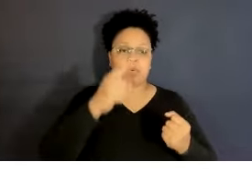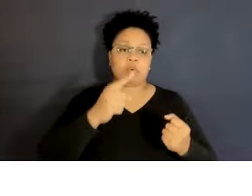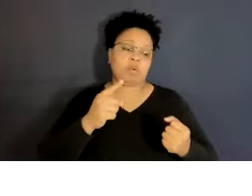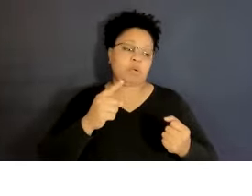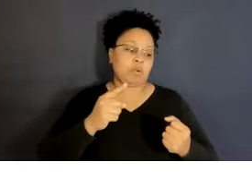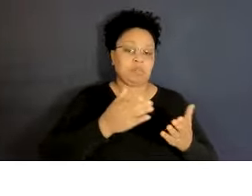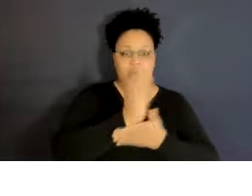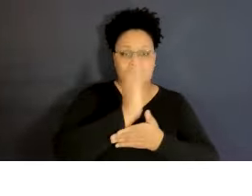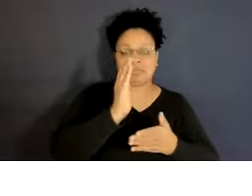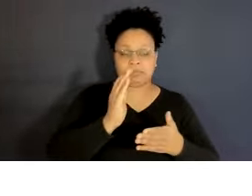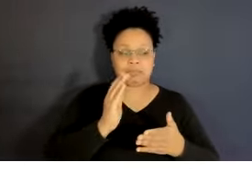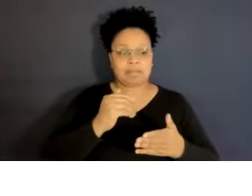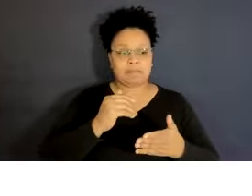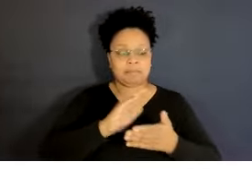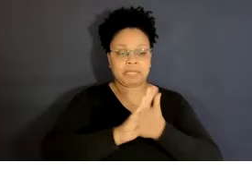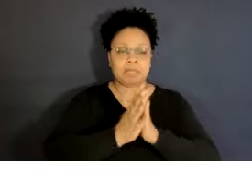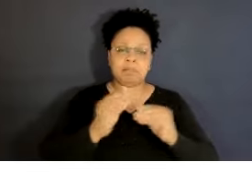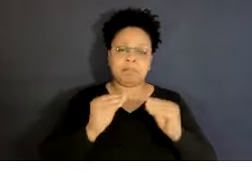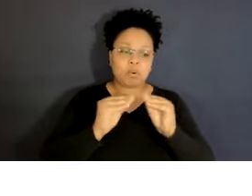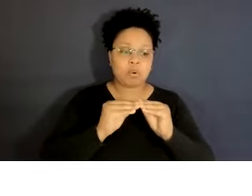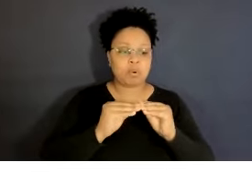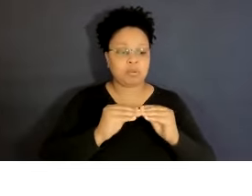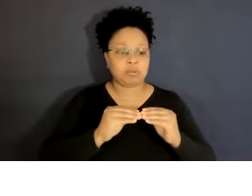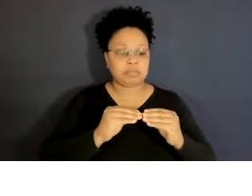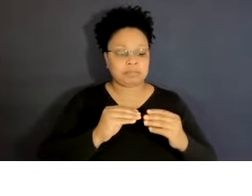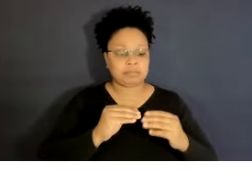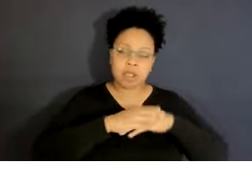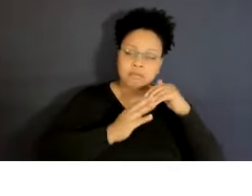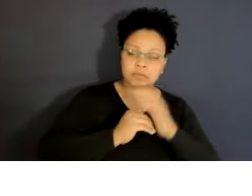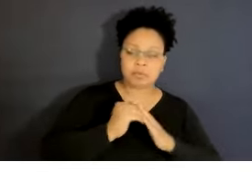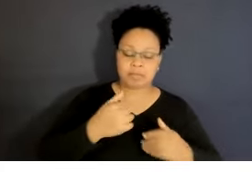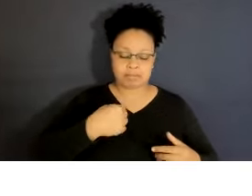myself and being autistic,